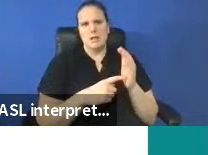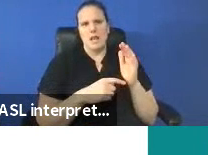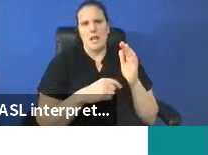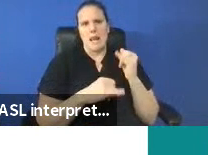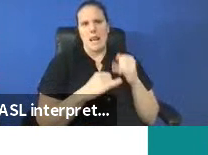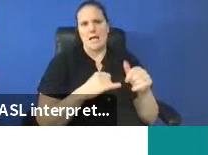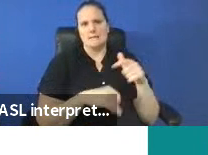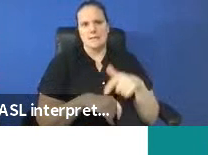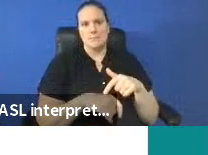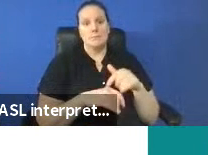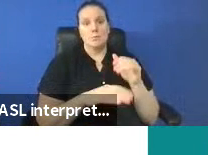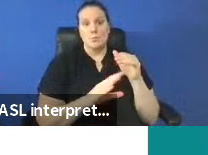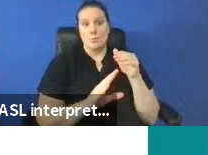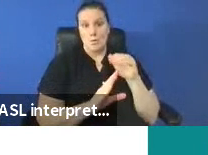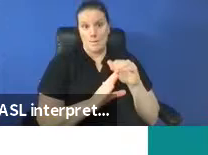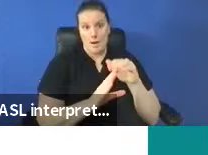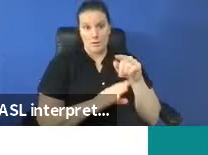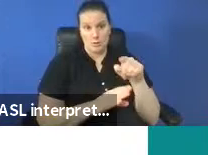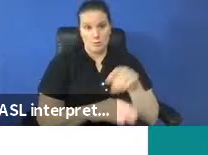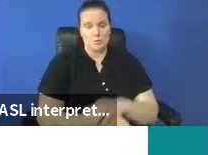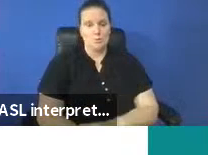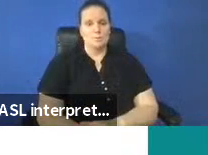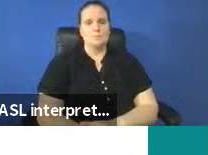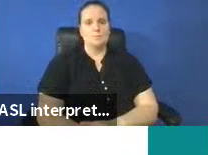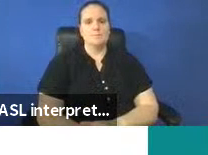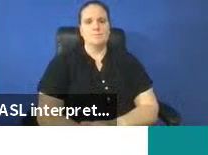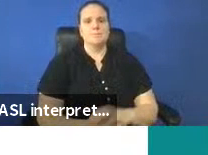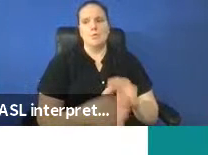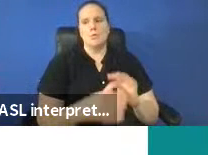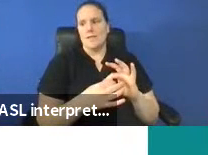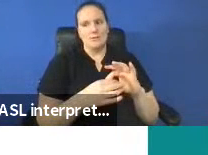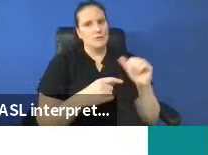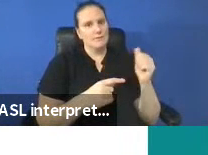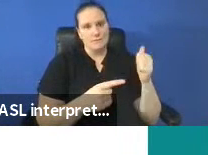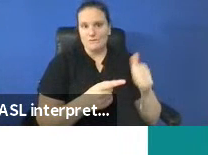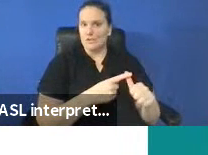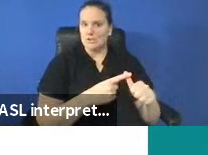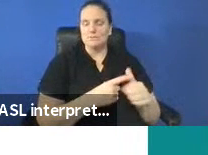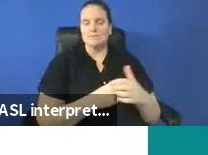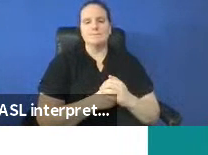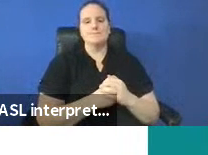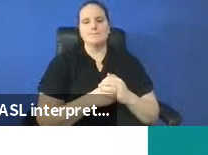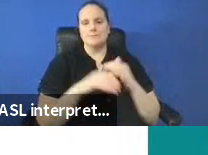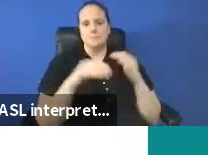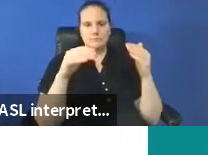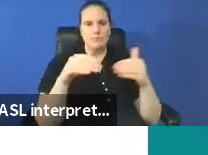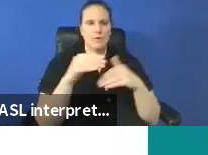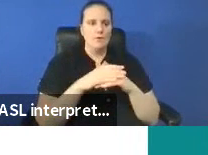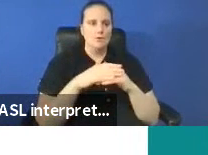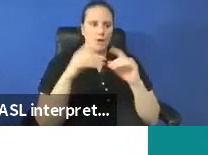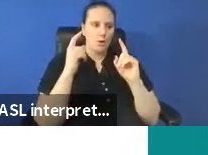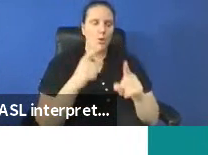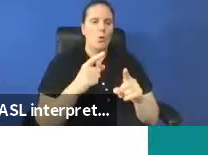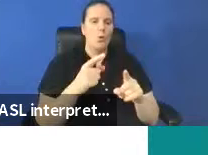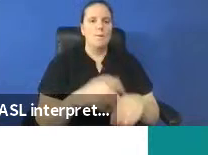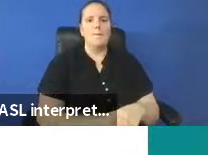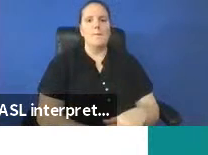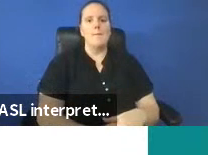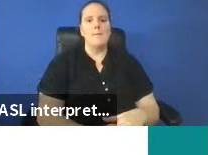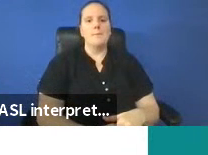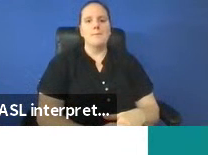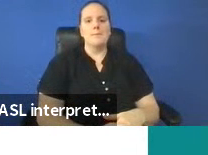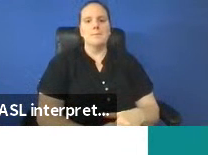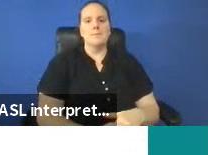time, but just a reminder, put relationships first, keep focused on our common goal, notice